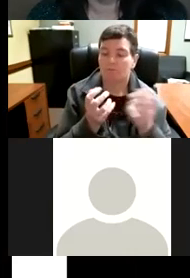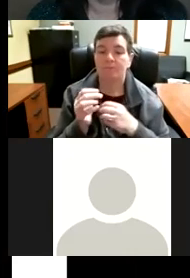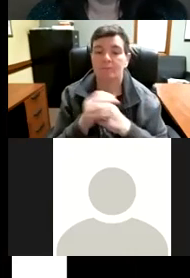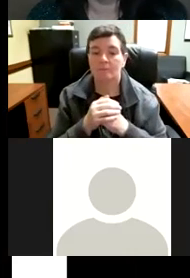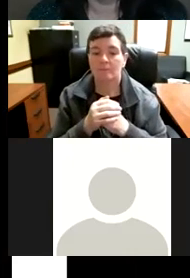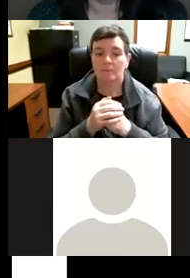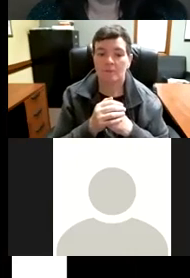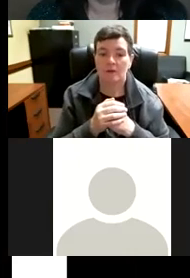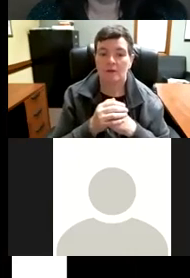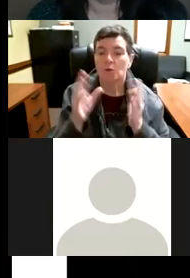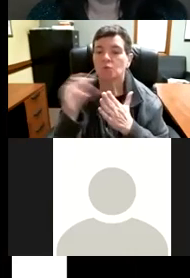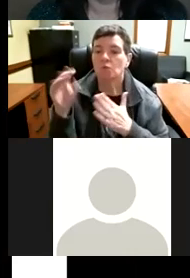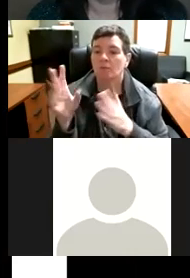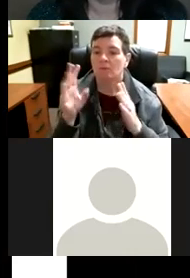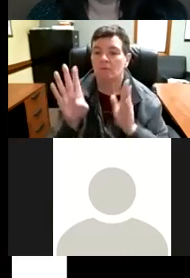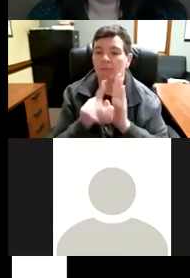want?